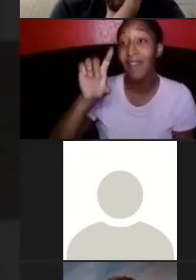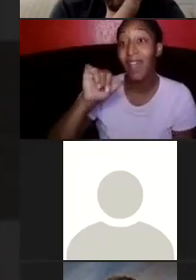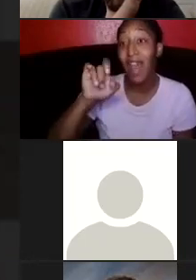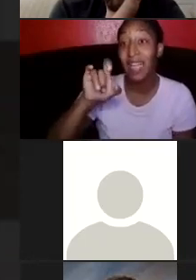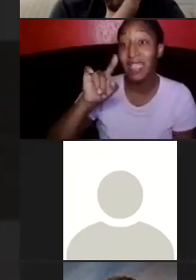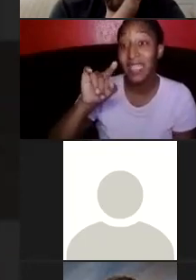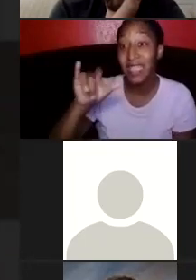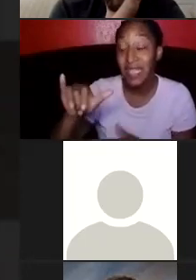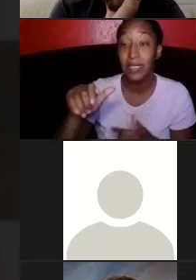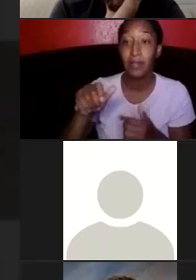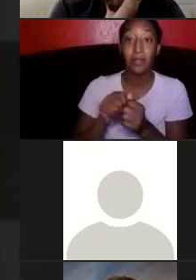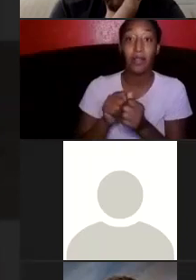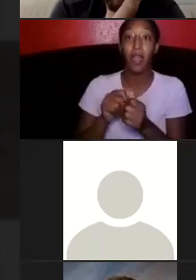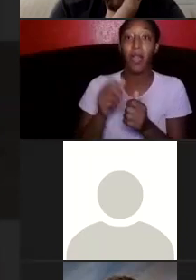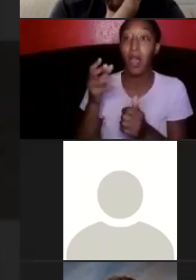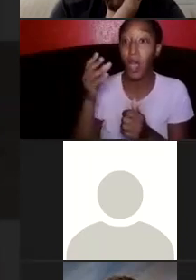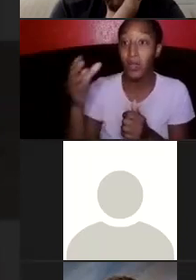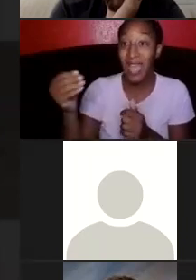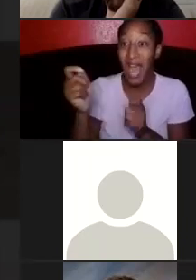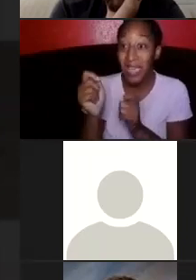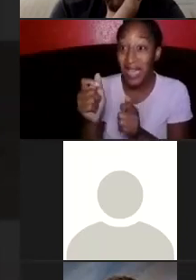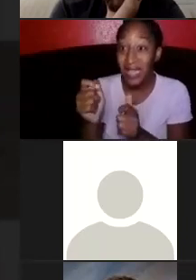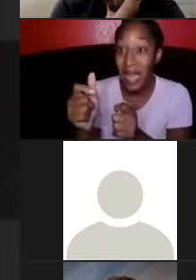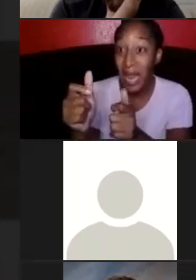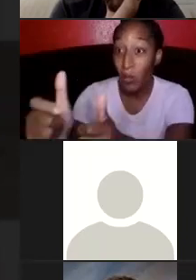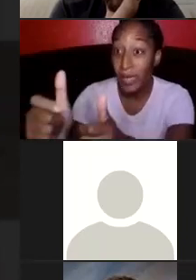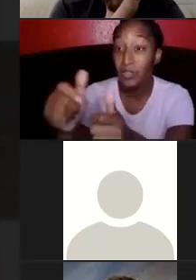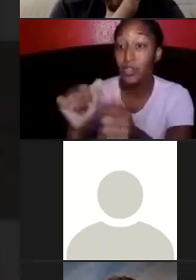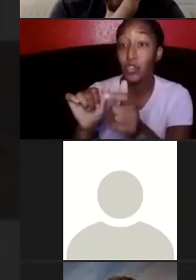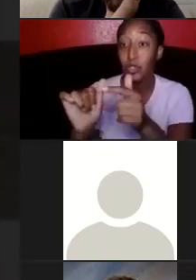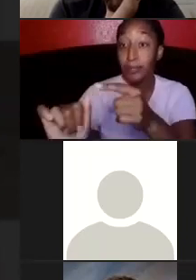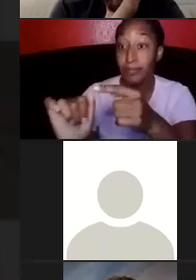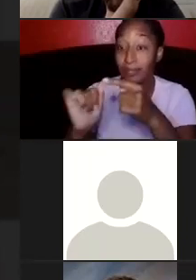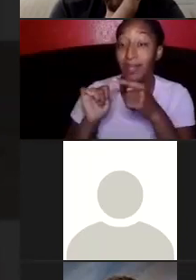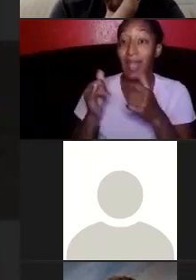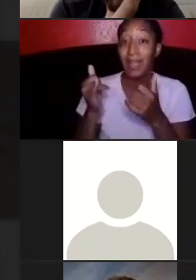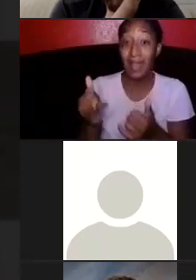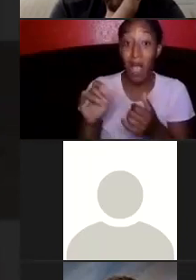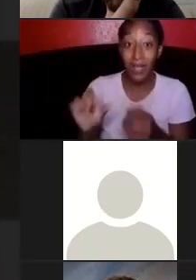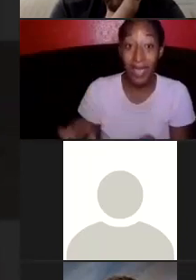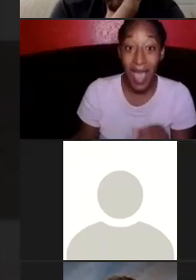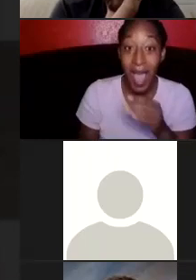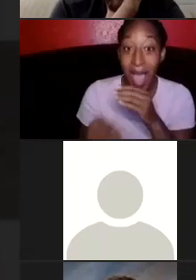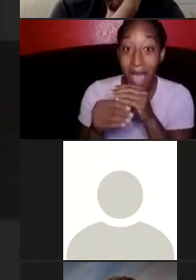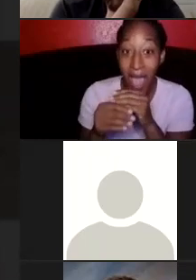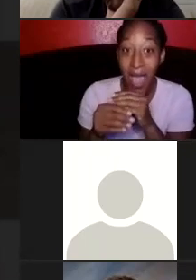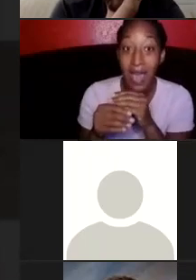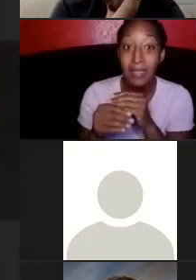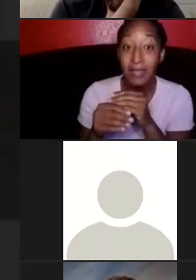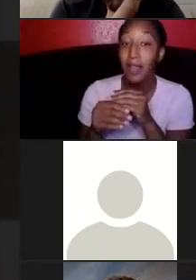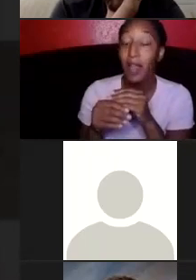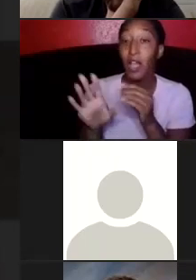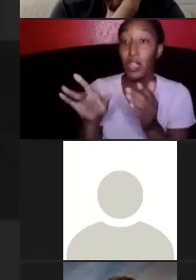centripetal acceleration. Now we can add centripetal force. or we can look at it from the perspective of